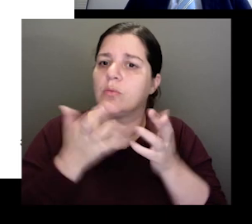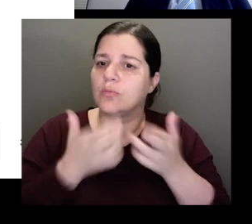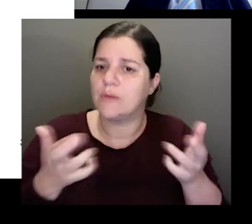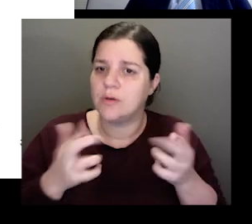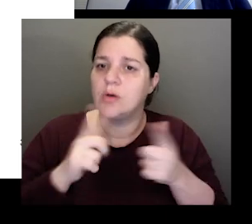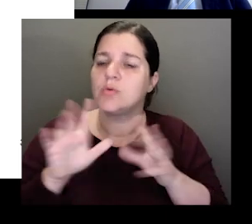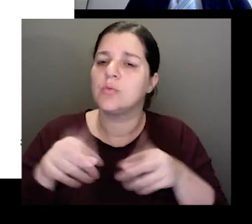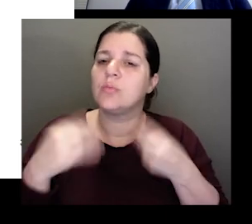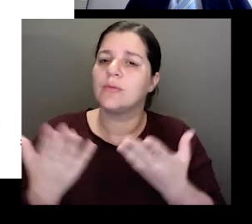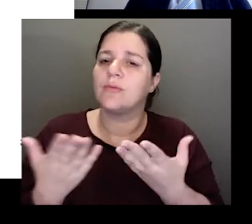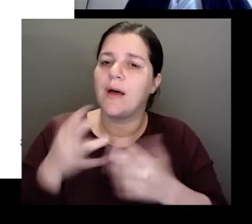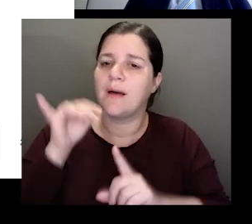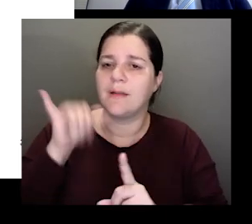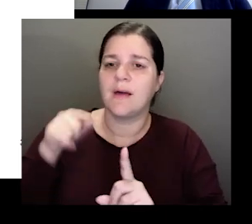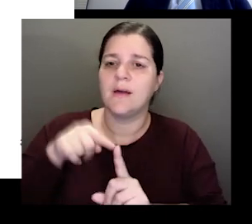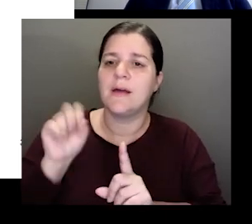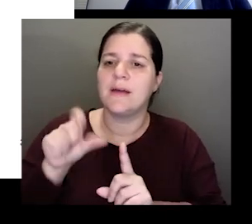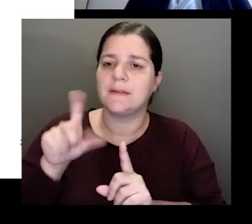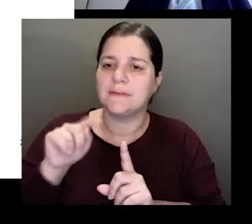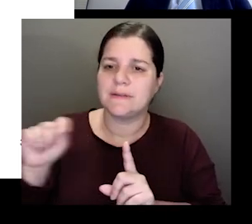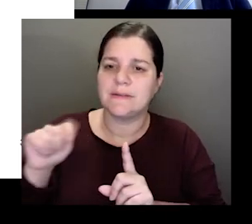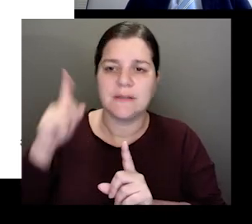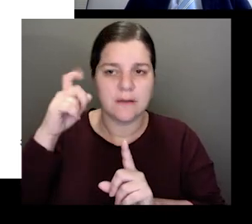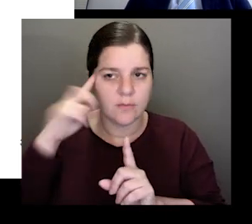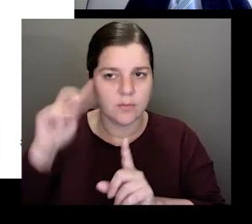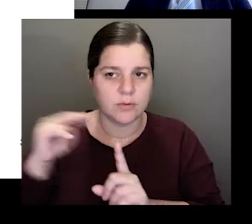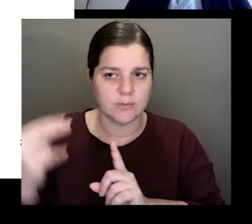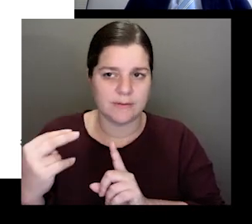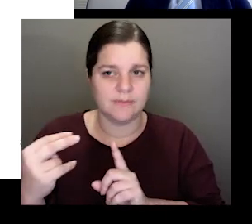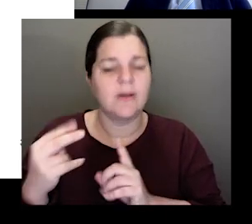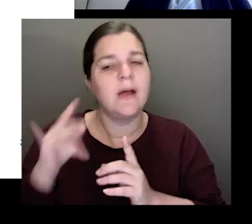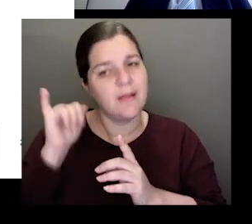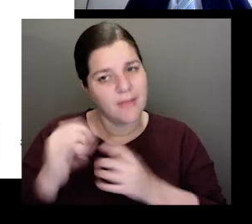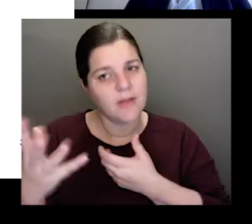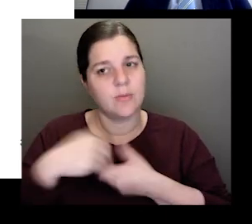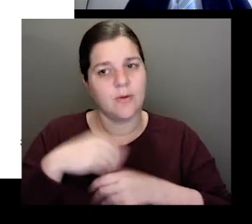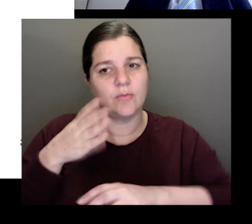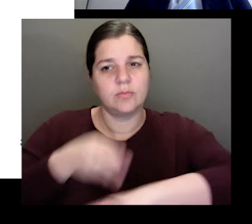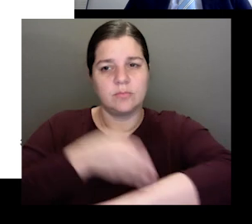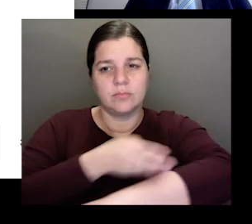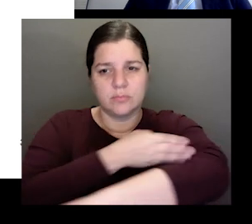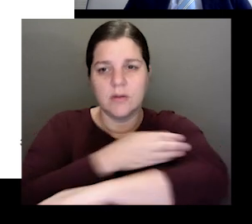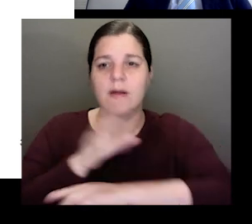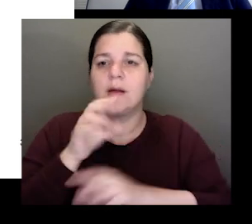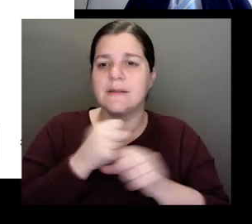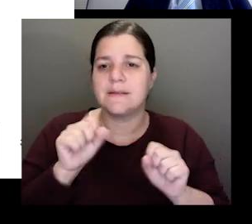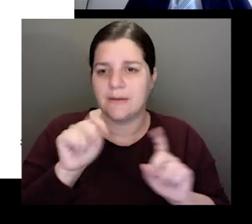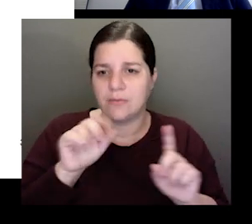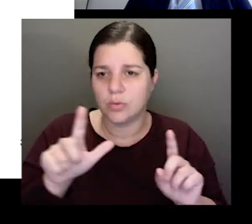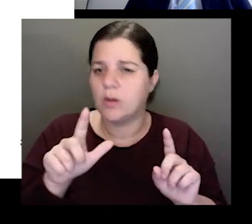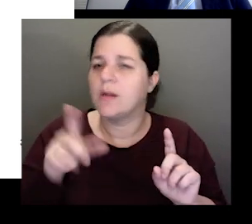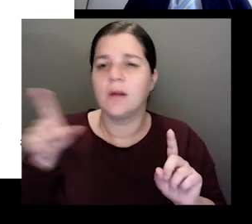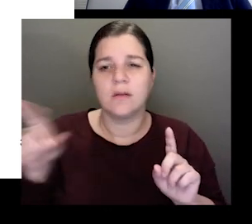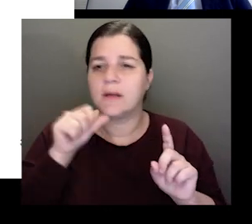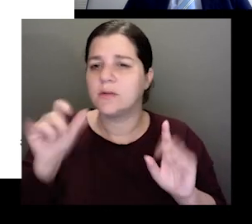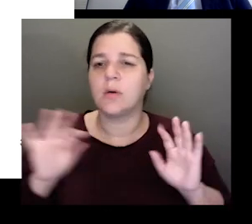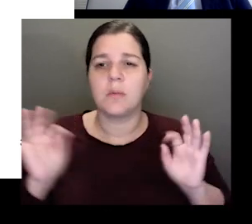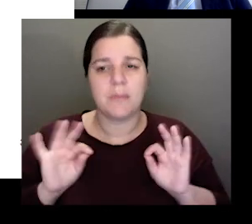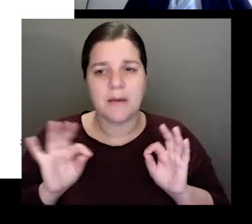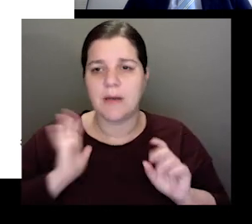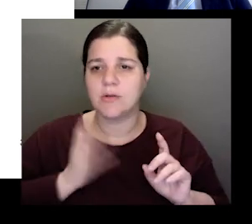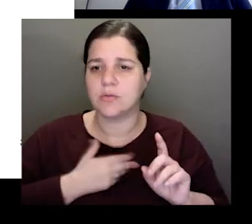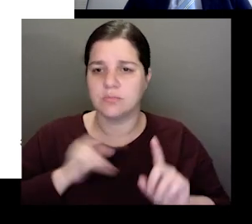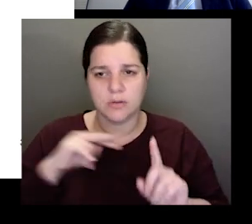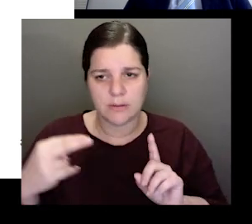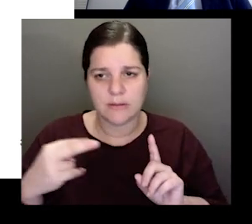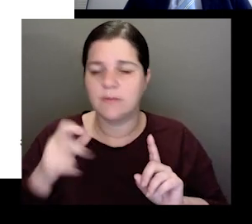provide that SLTT government perspective as a part of the SAFE tool enhancement is not minimized or taken for granted. We